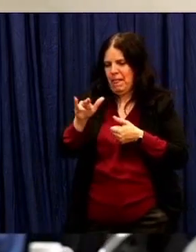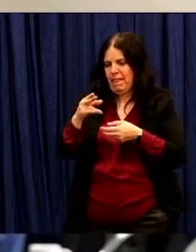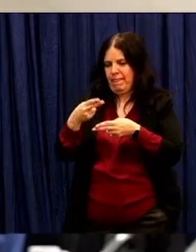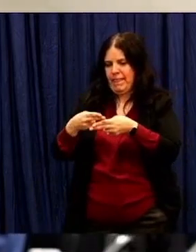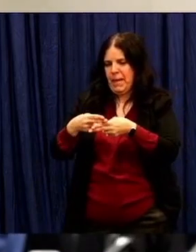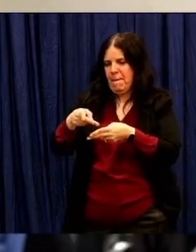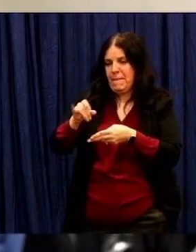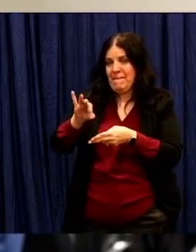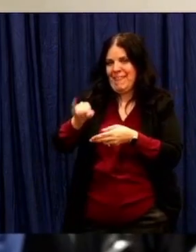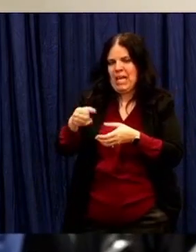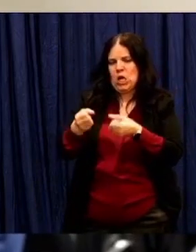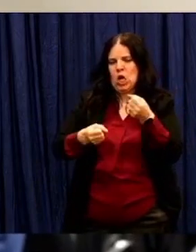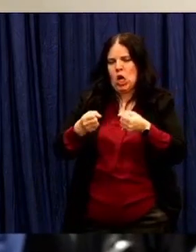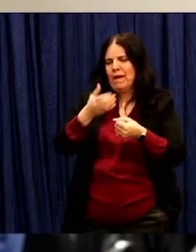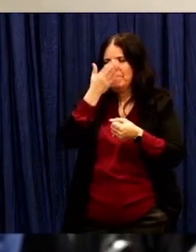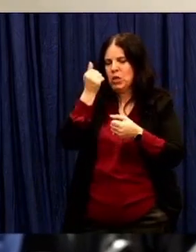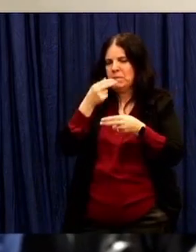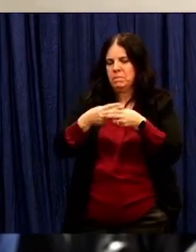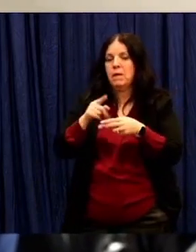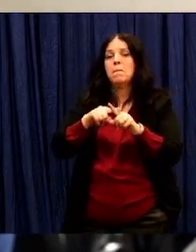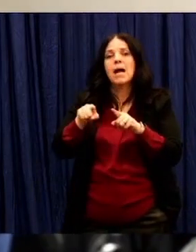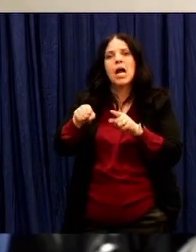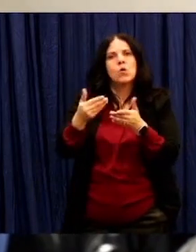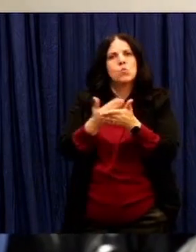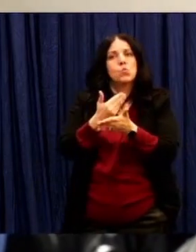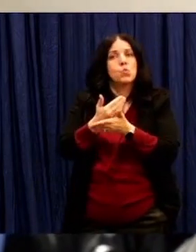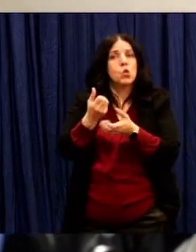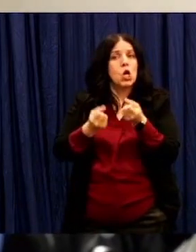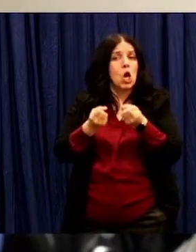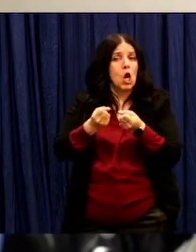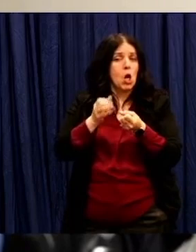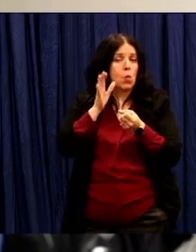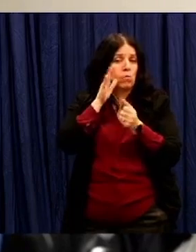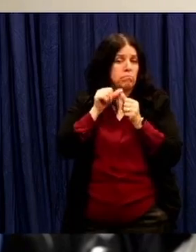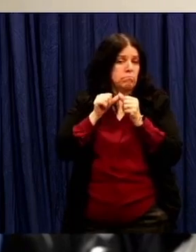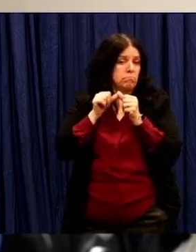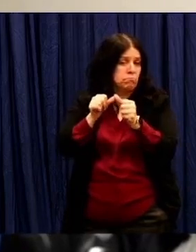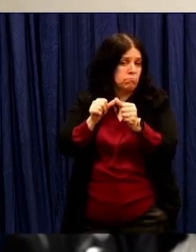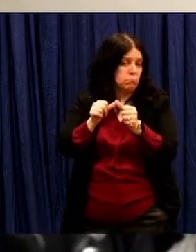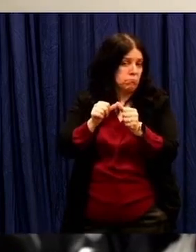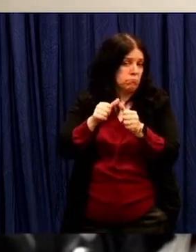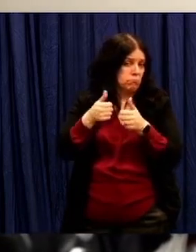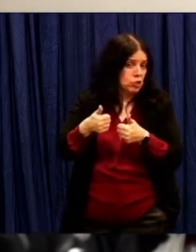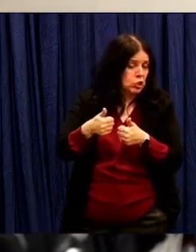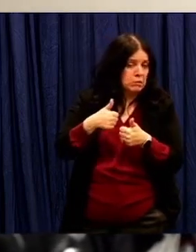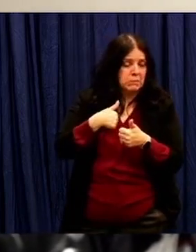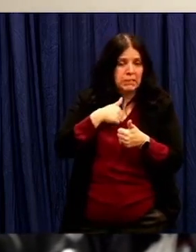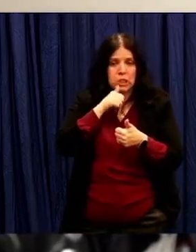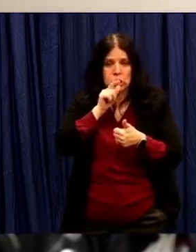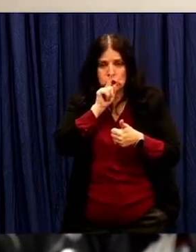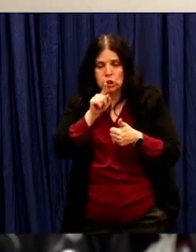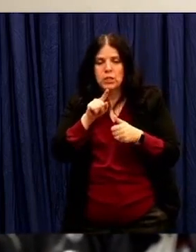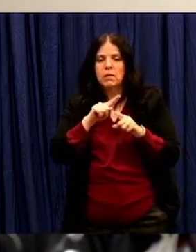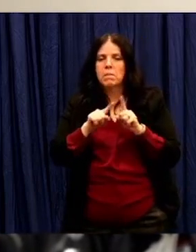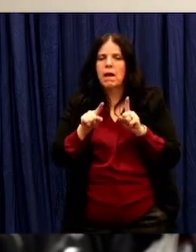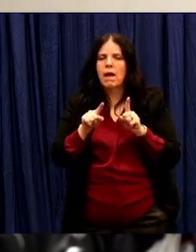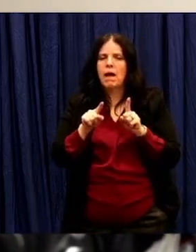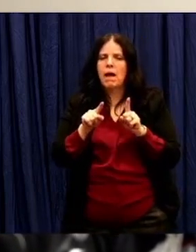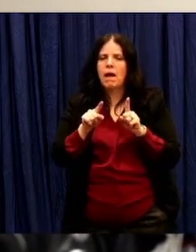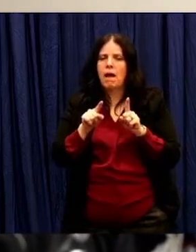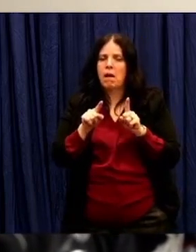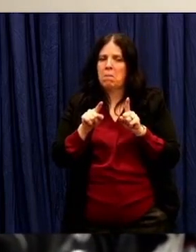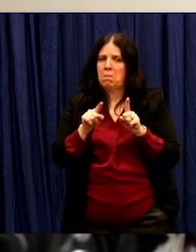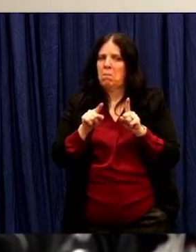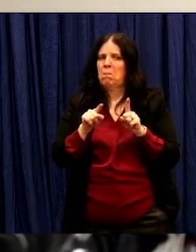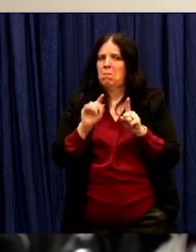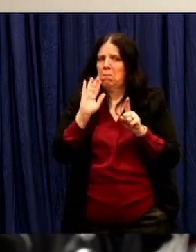new car, and it might last for a long time. It might be good, but then I heard that.